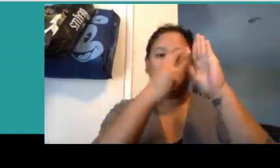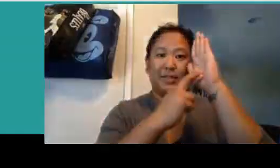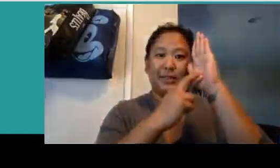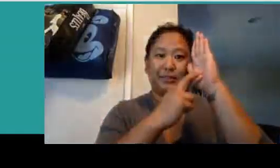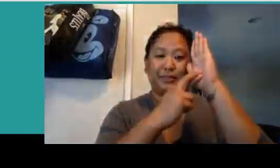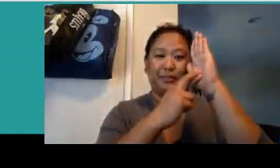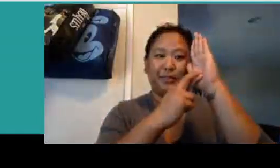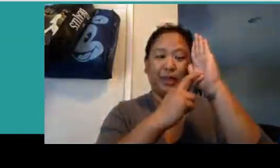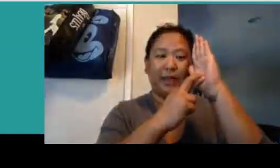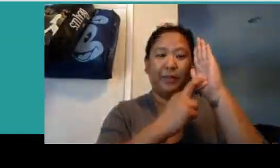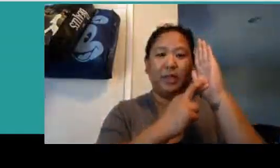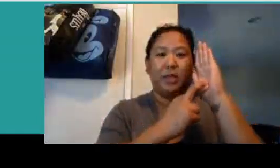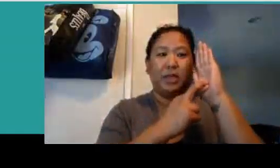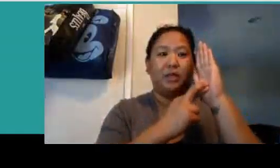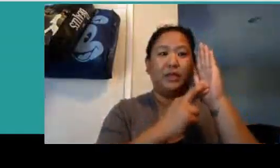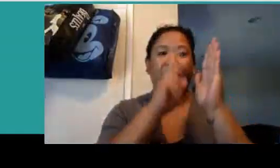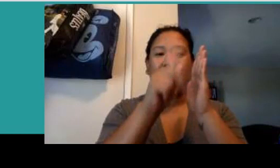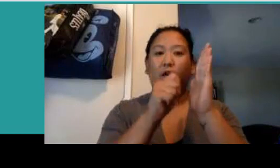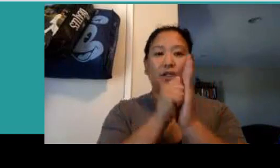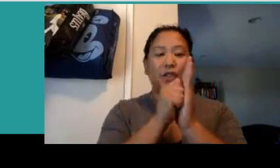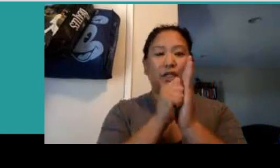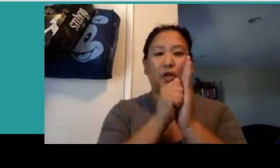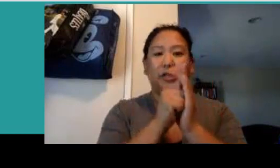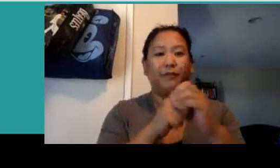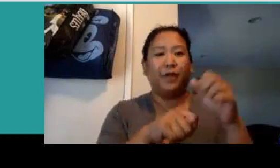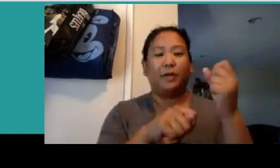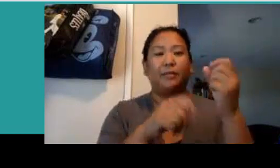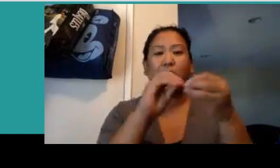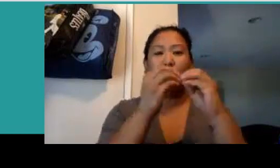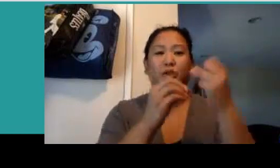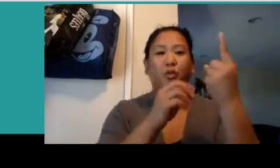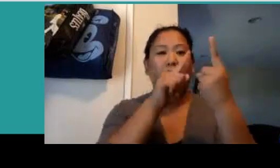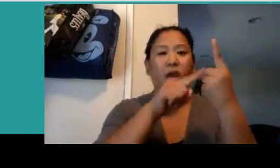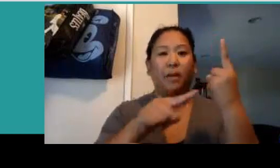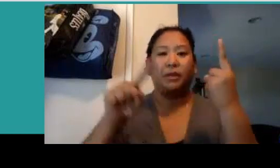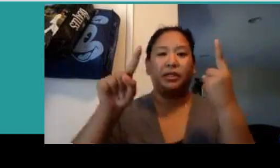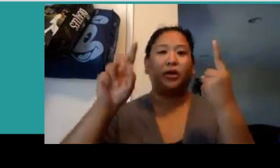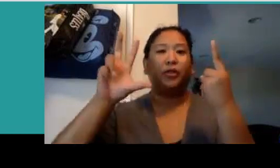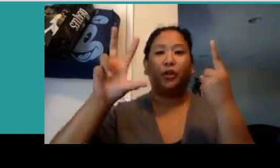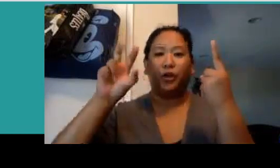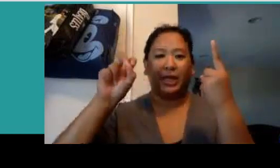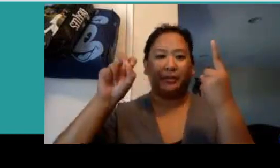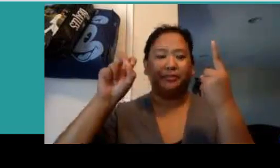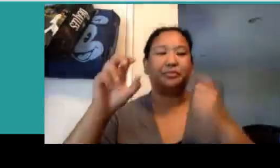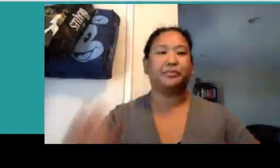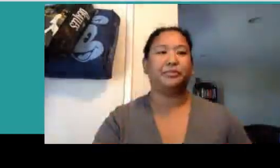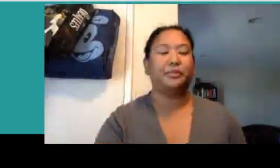number rules. Okay, this video is just only from numbers 1 up until